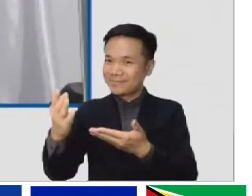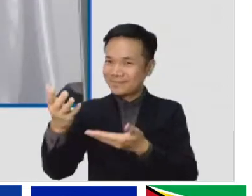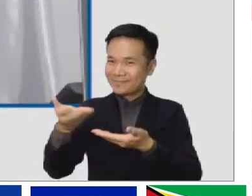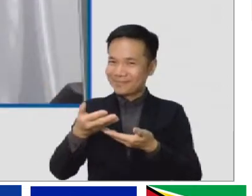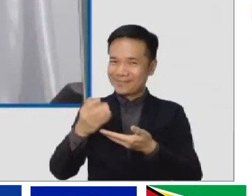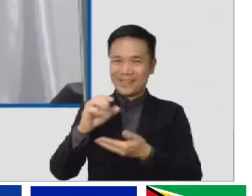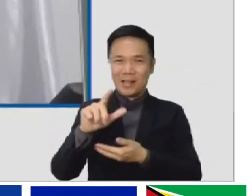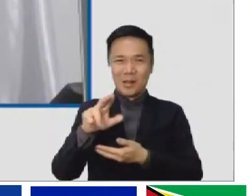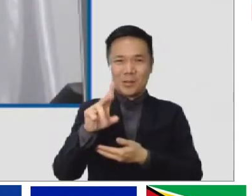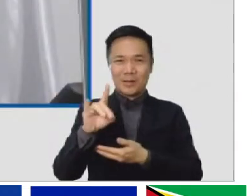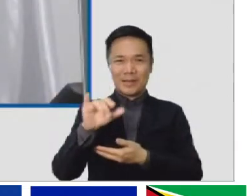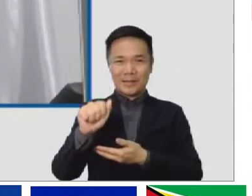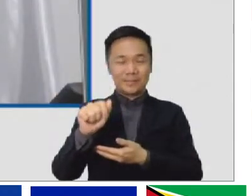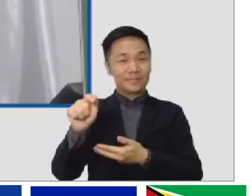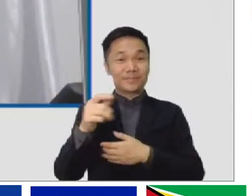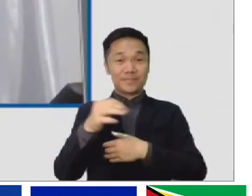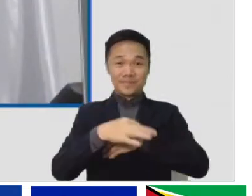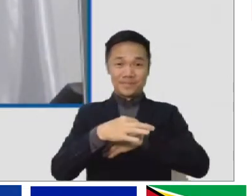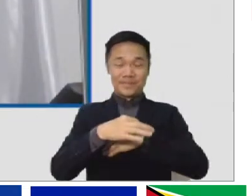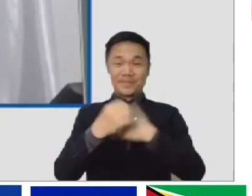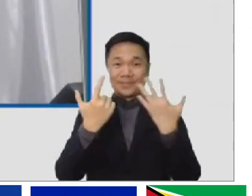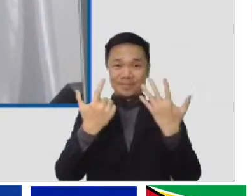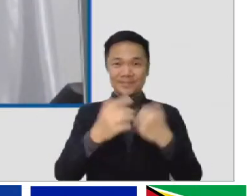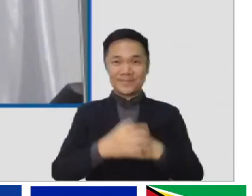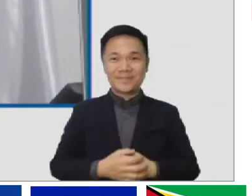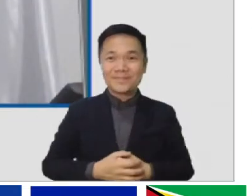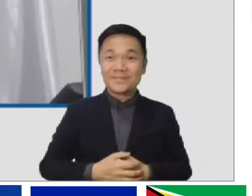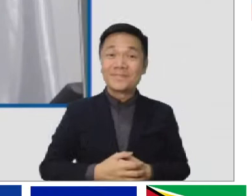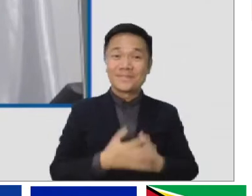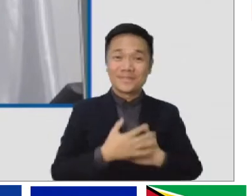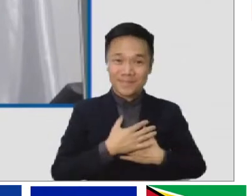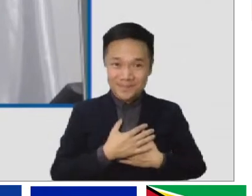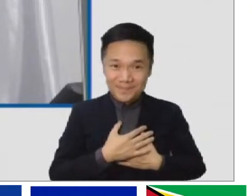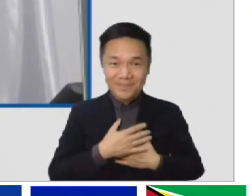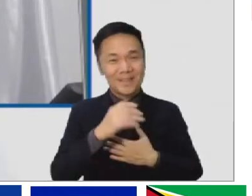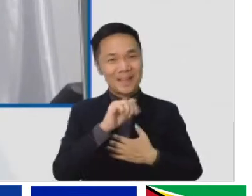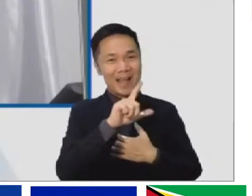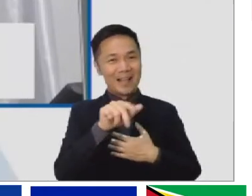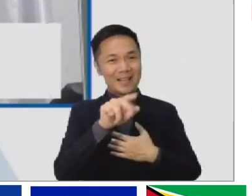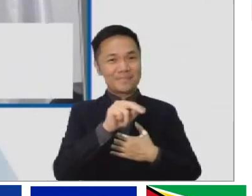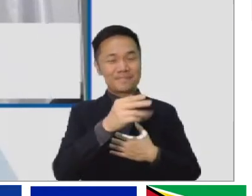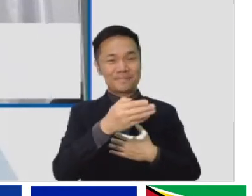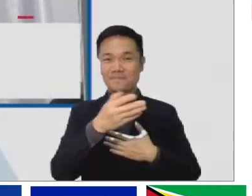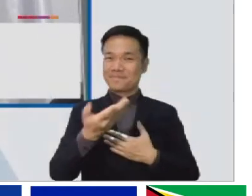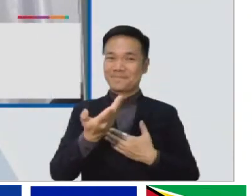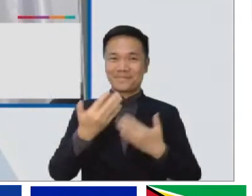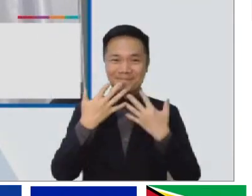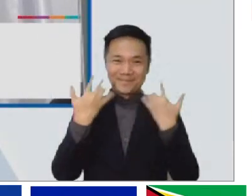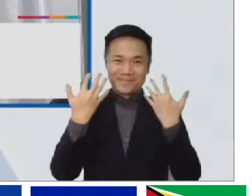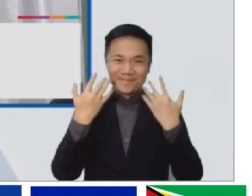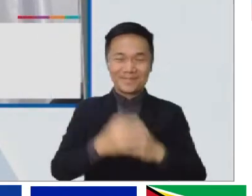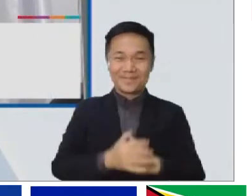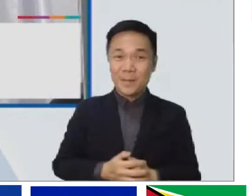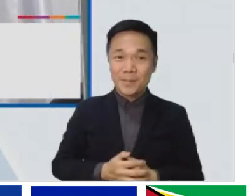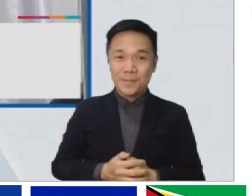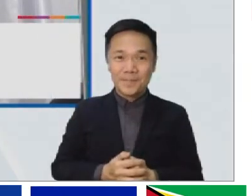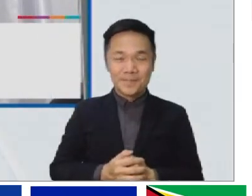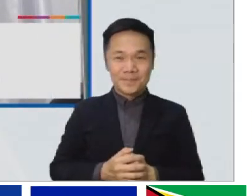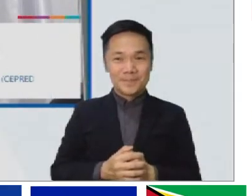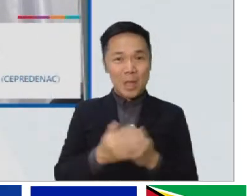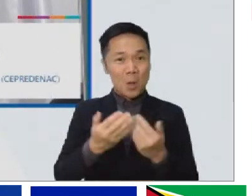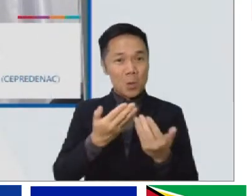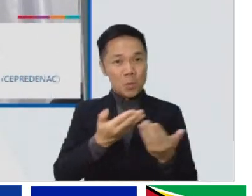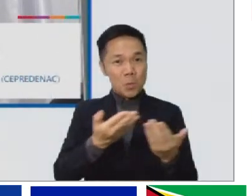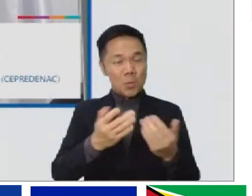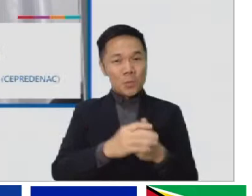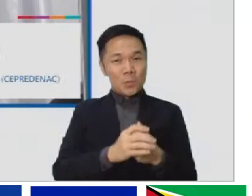much, Alan. It's really a pleasure to be with you today. Gracias por la oportunidad para compartir los